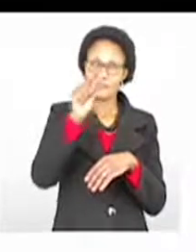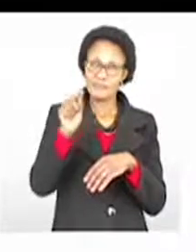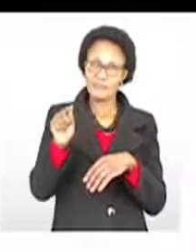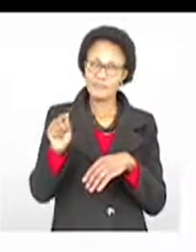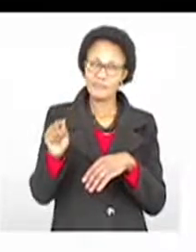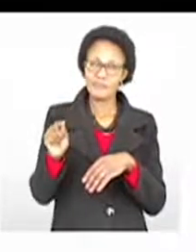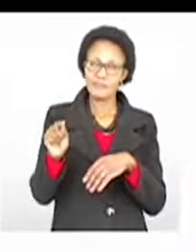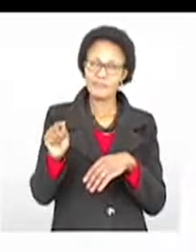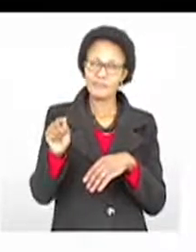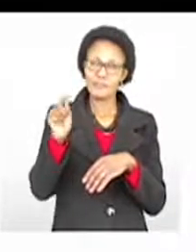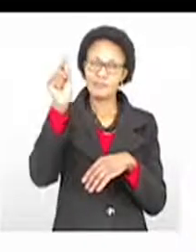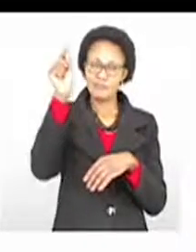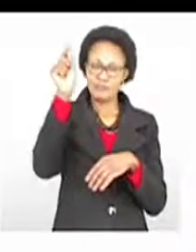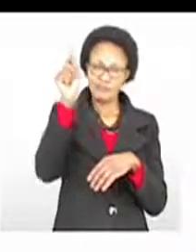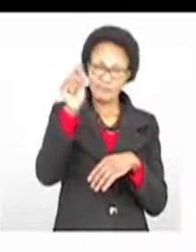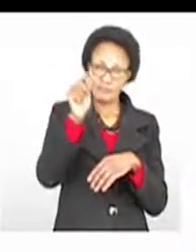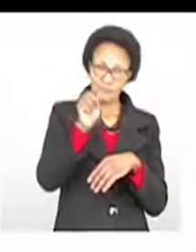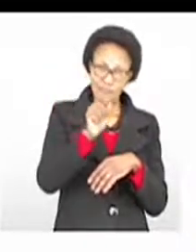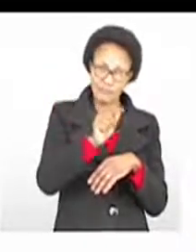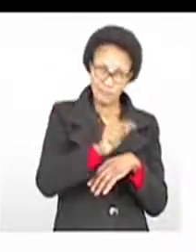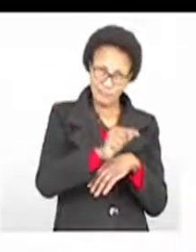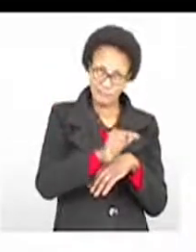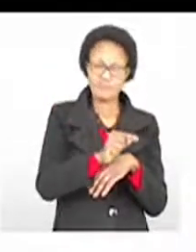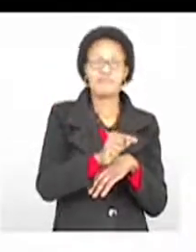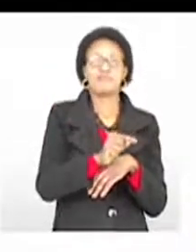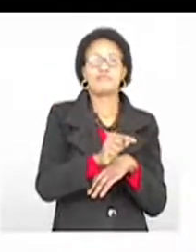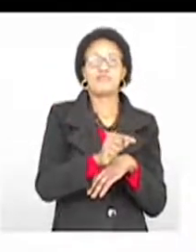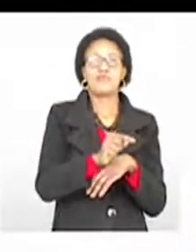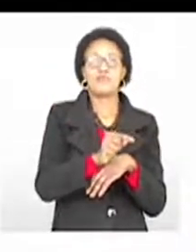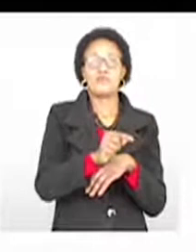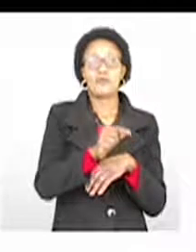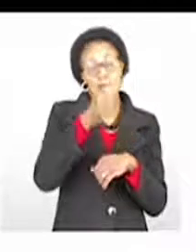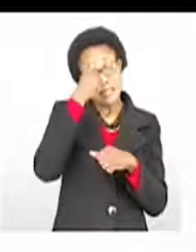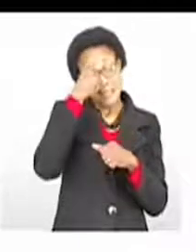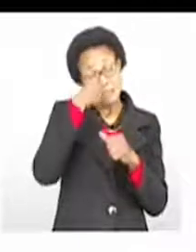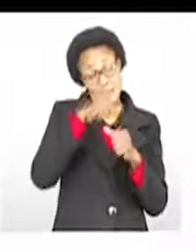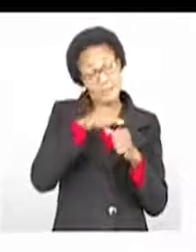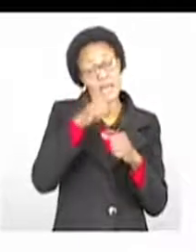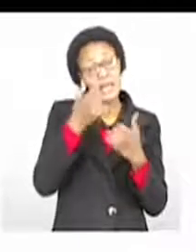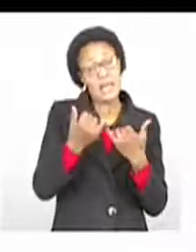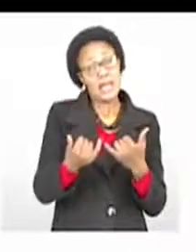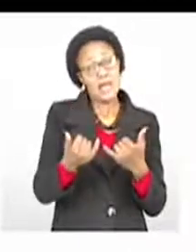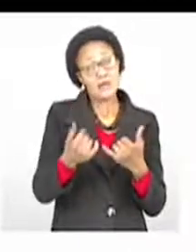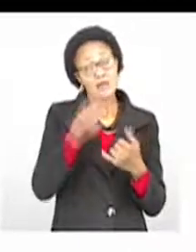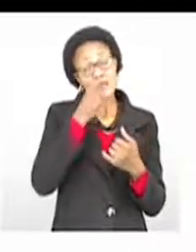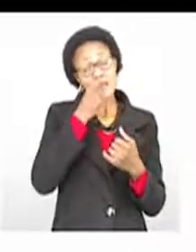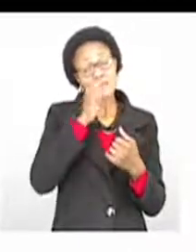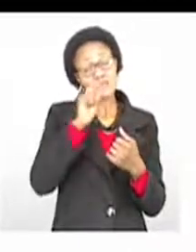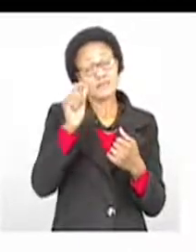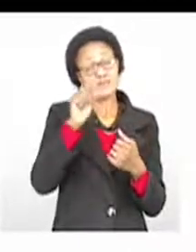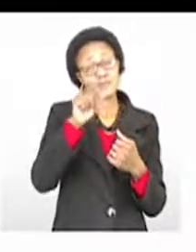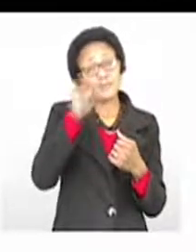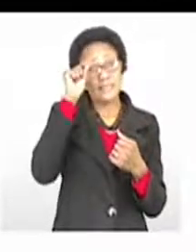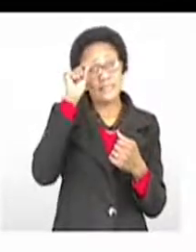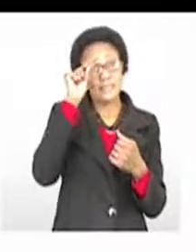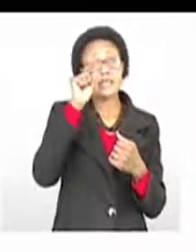criss across. You lift up your pencil, you go to the other side on top, and you